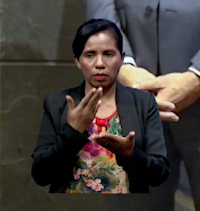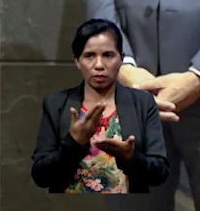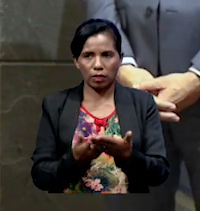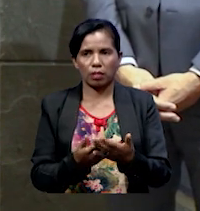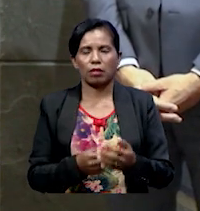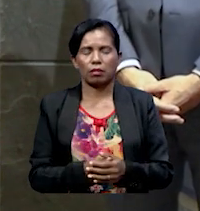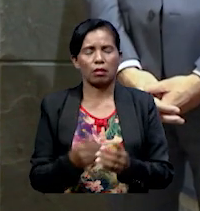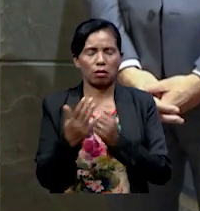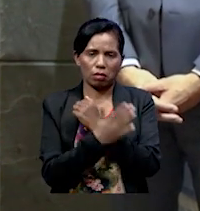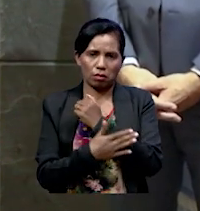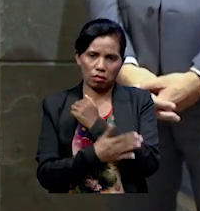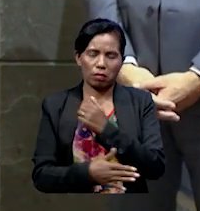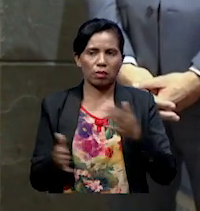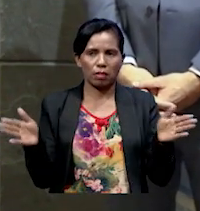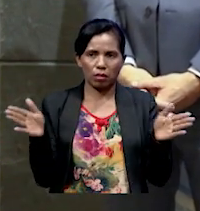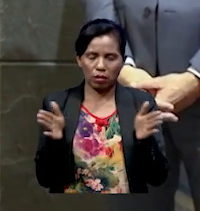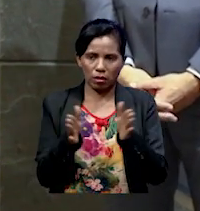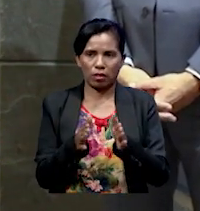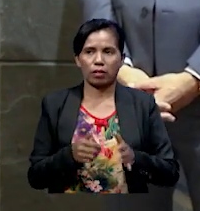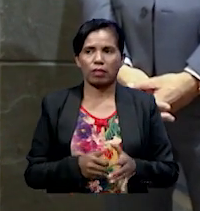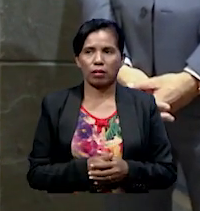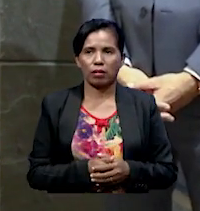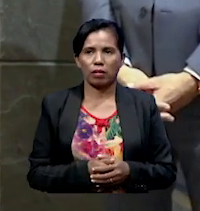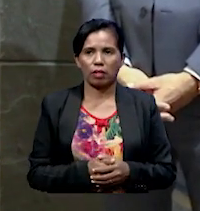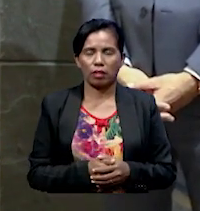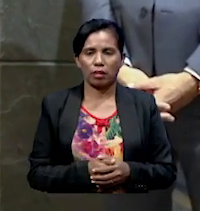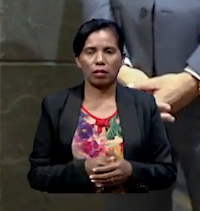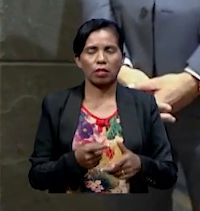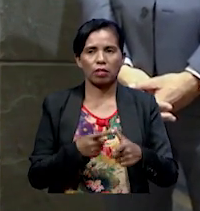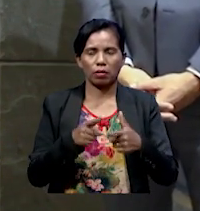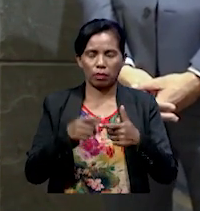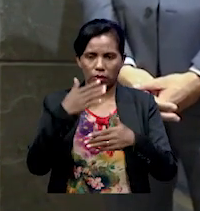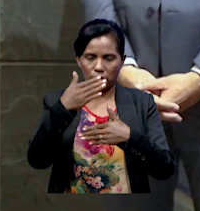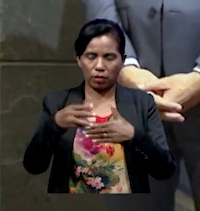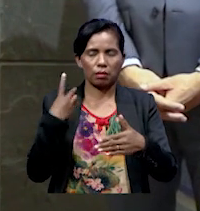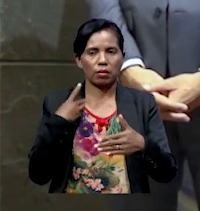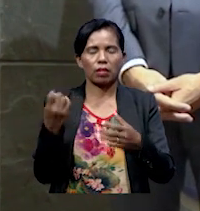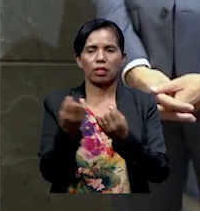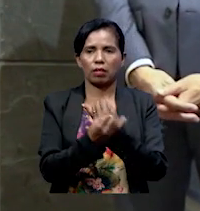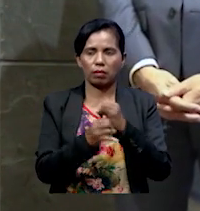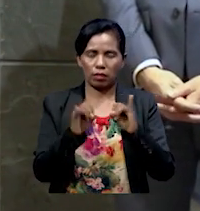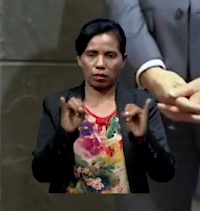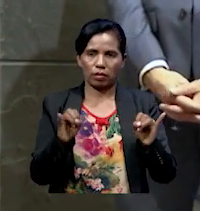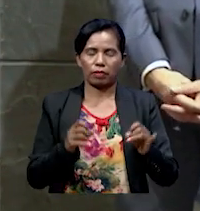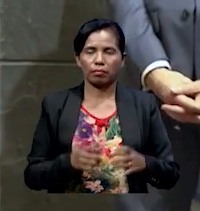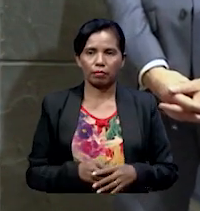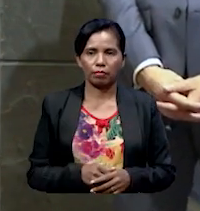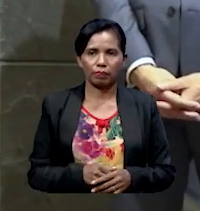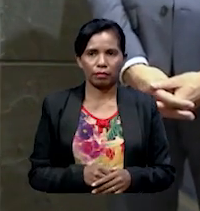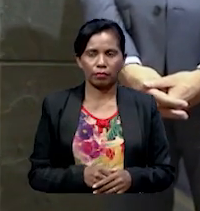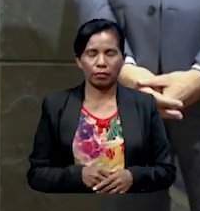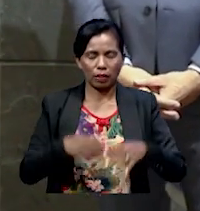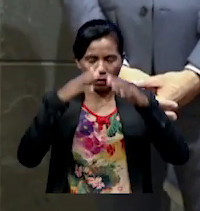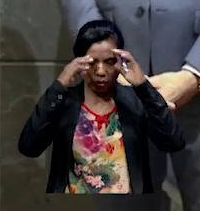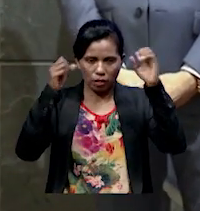small, informal event after days of, around the clock.